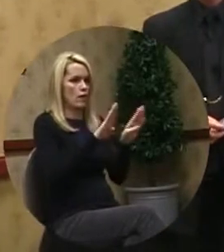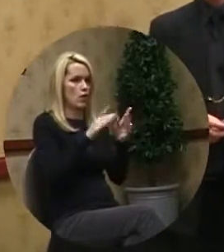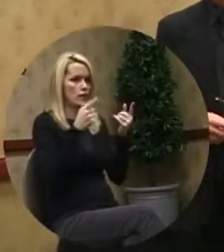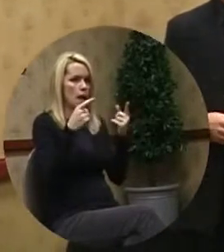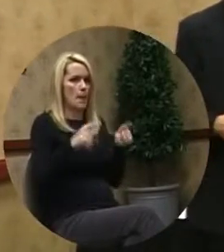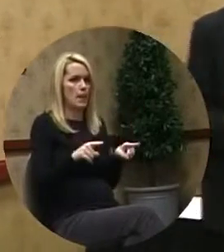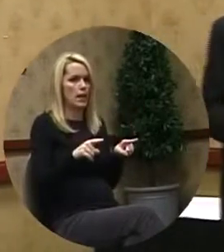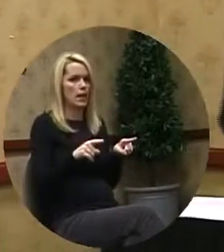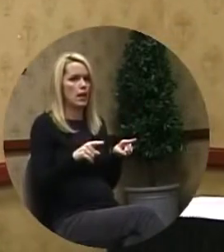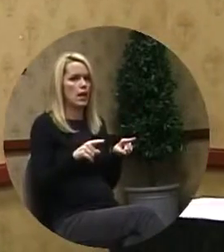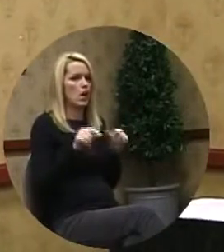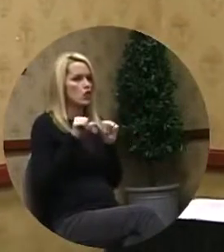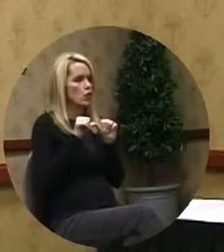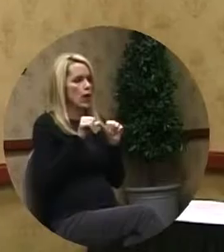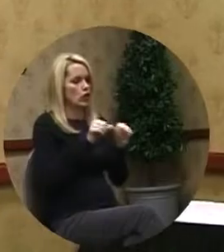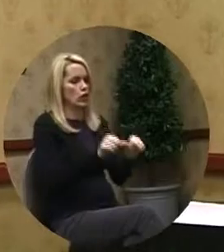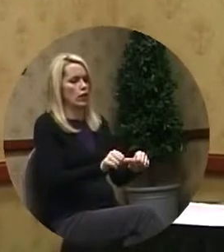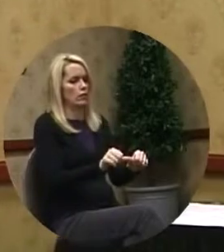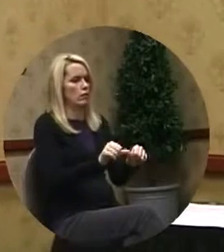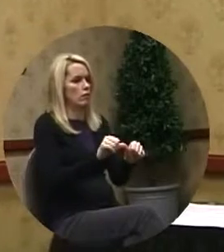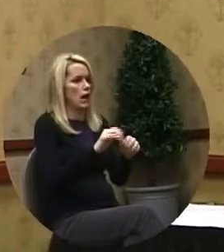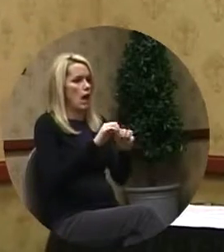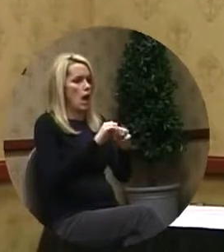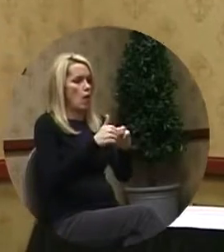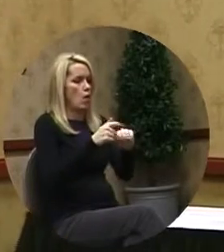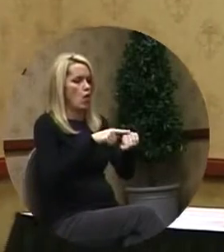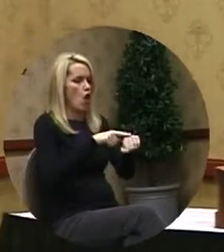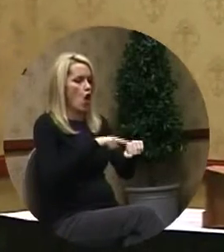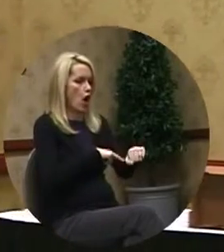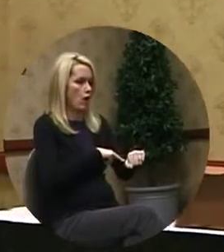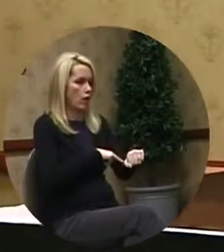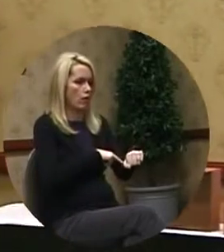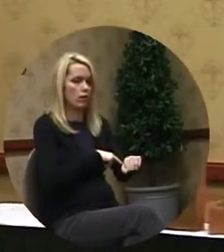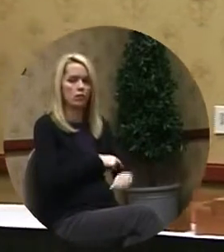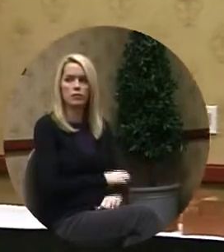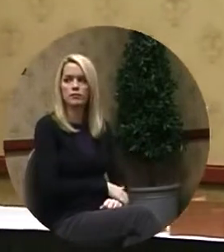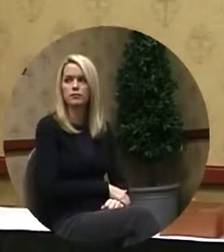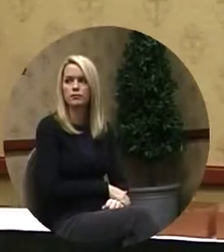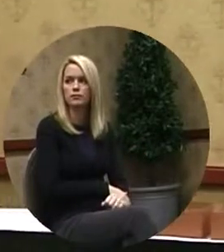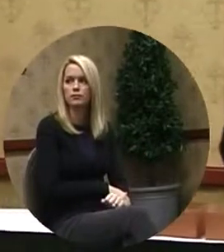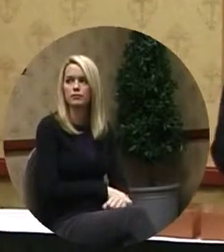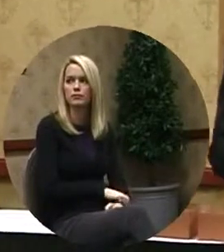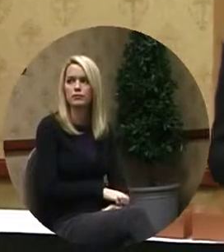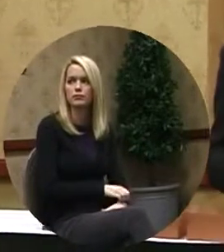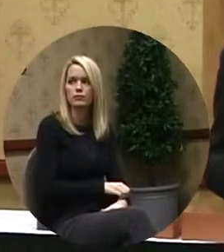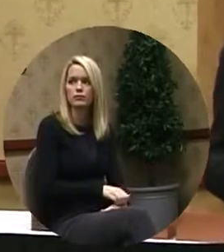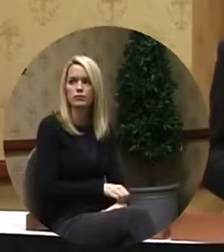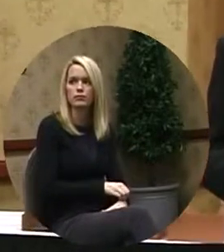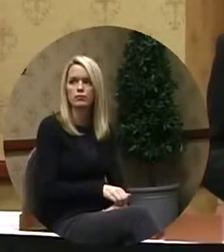Duration. Duration is simply looking at how long something lasts. If you have a student that